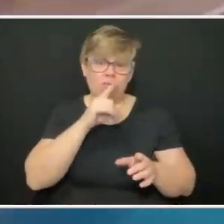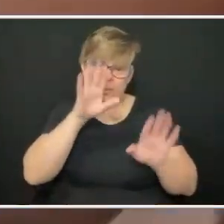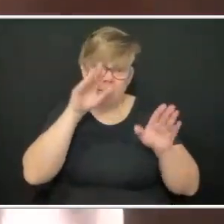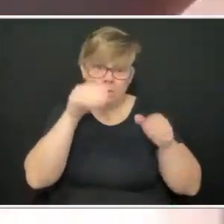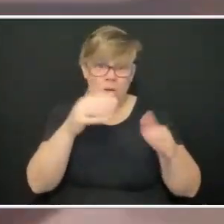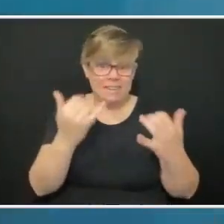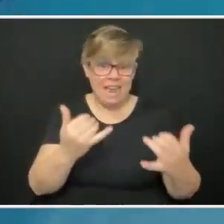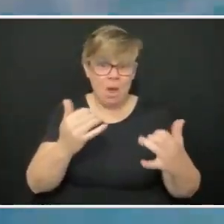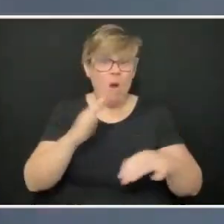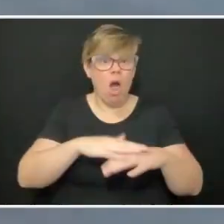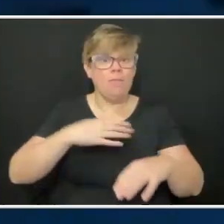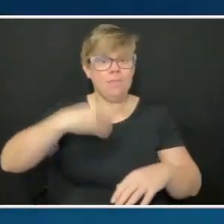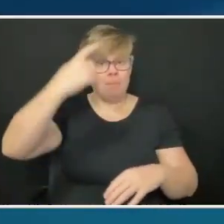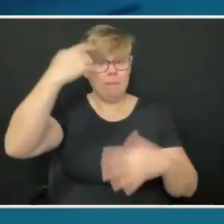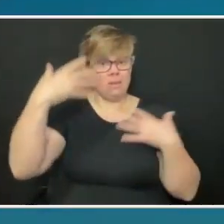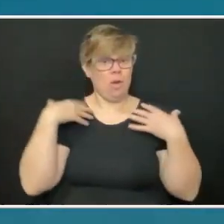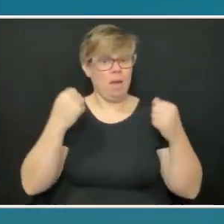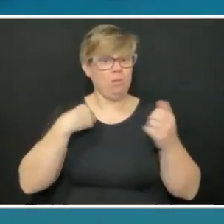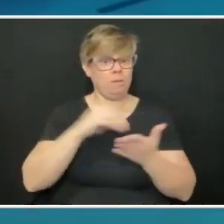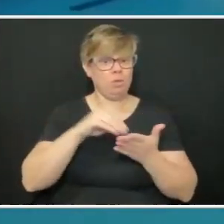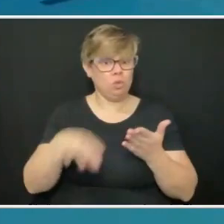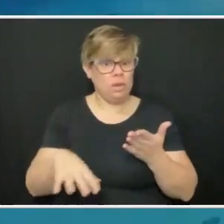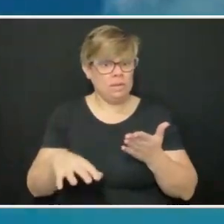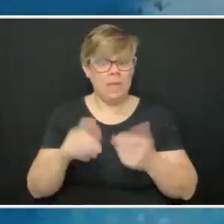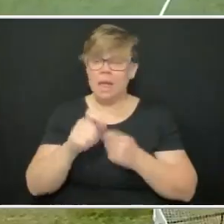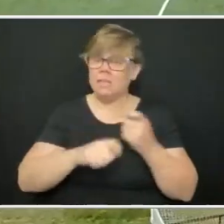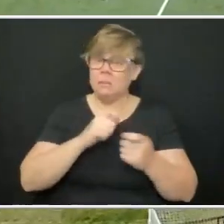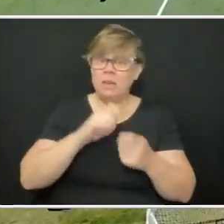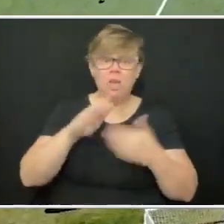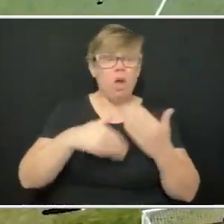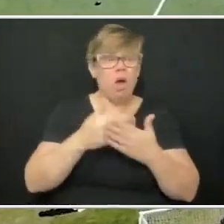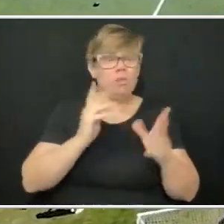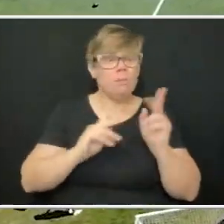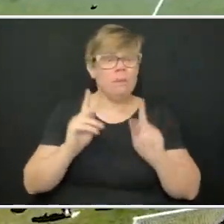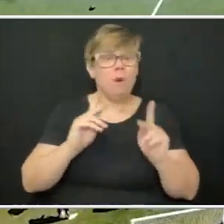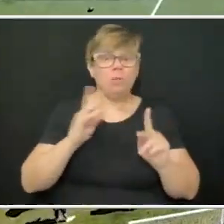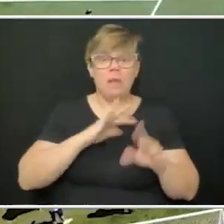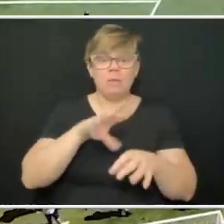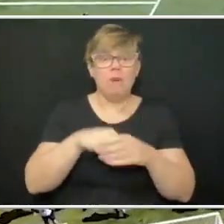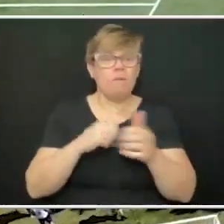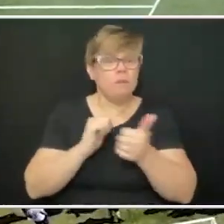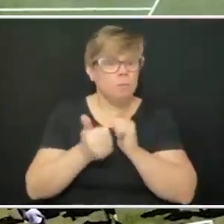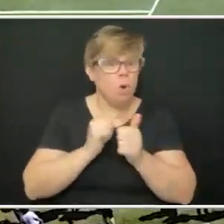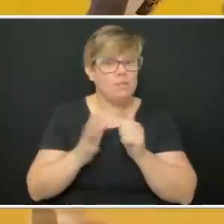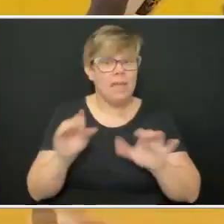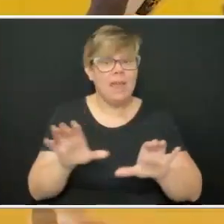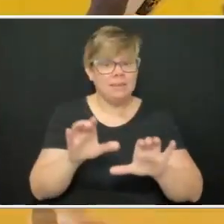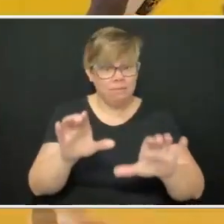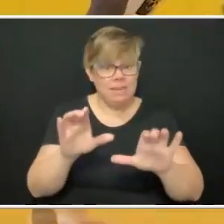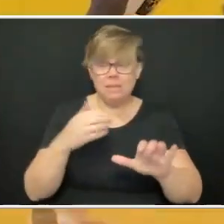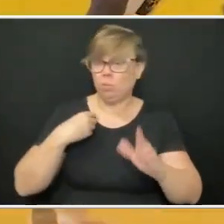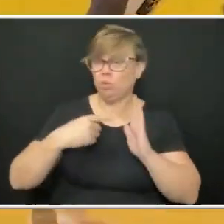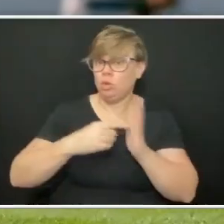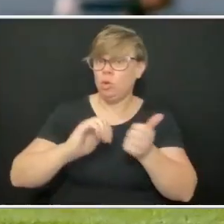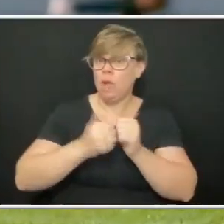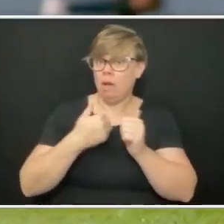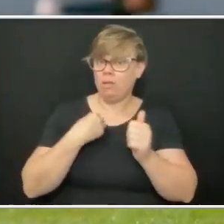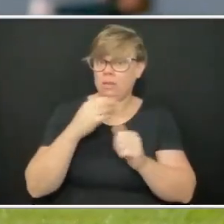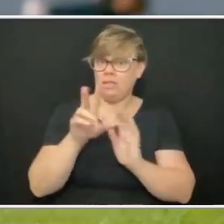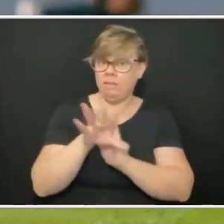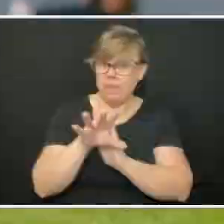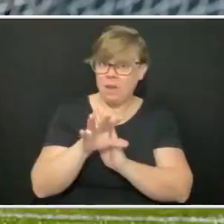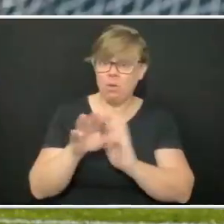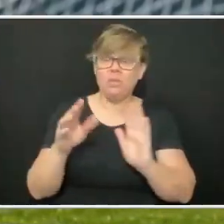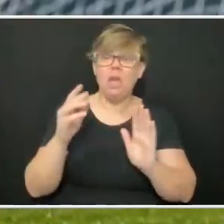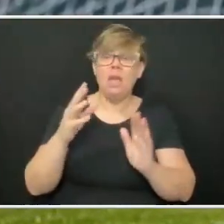the mental health of students, especially those involved in sports and other school activities. We'll show you how these videos aim to give